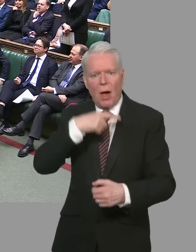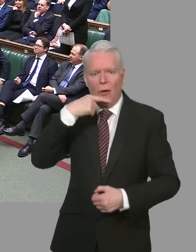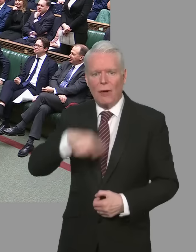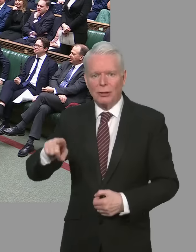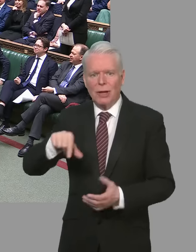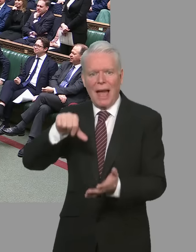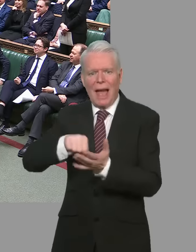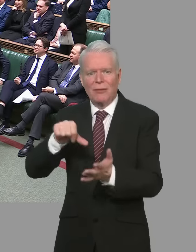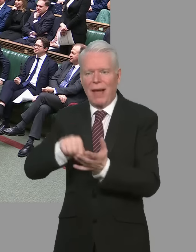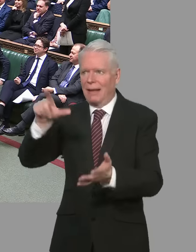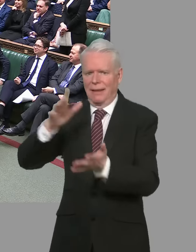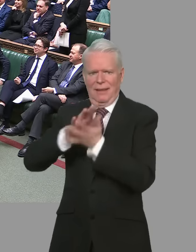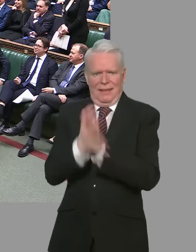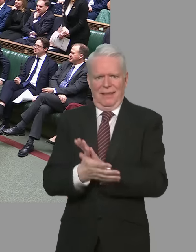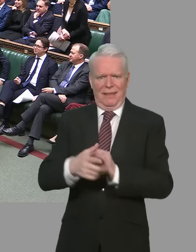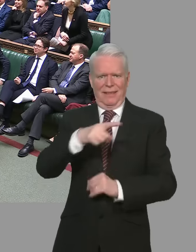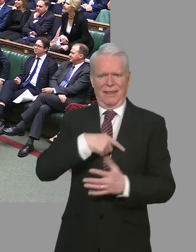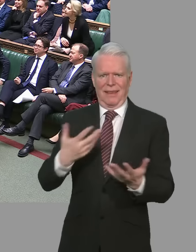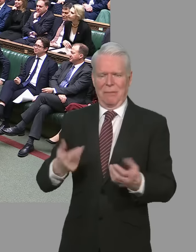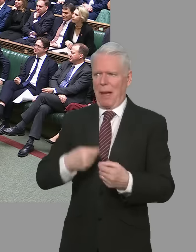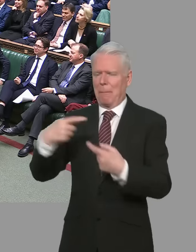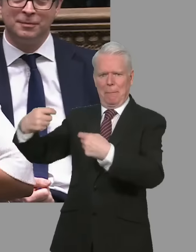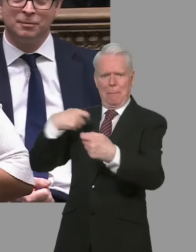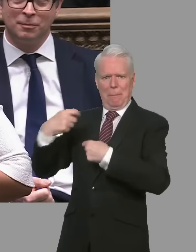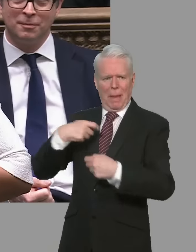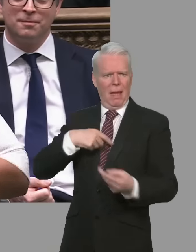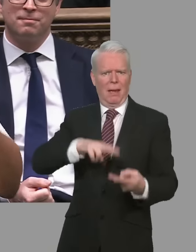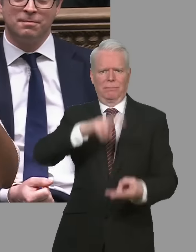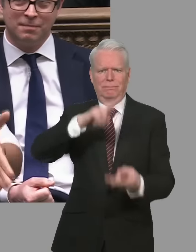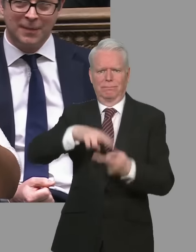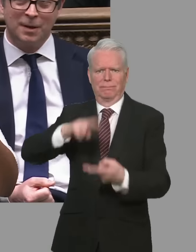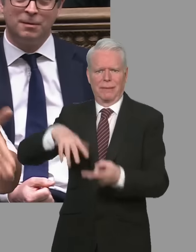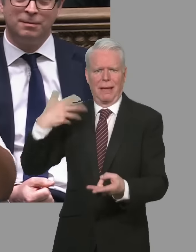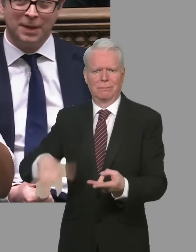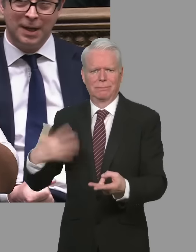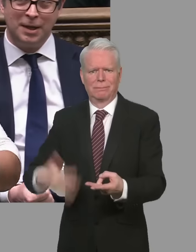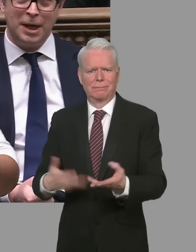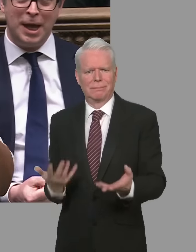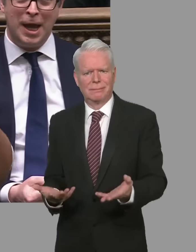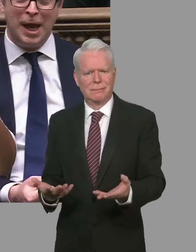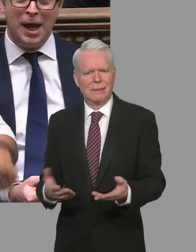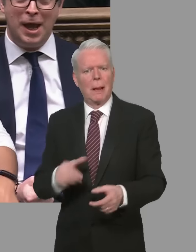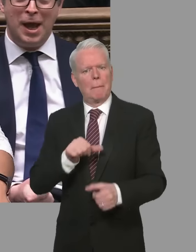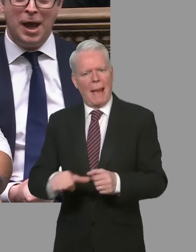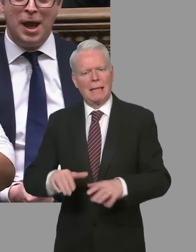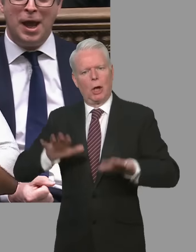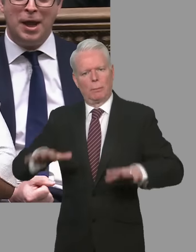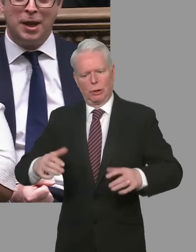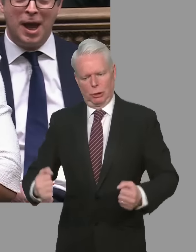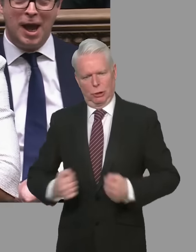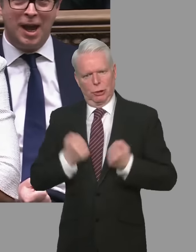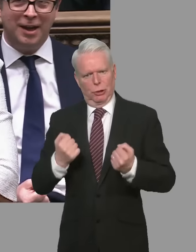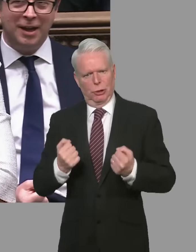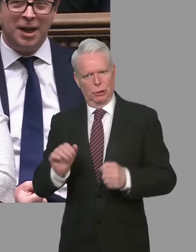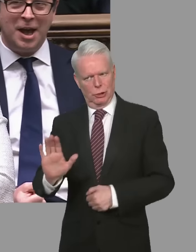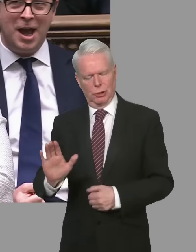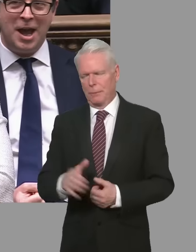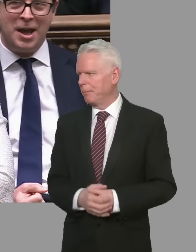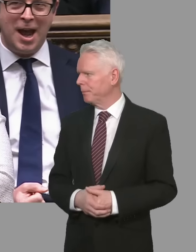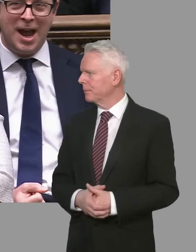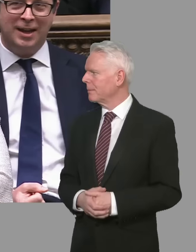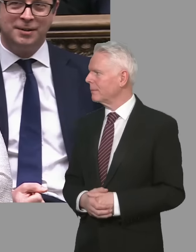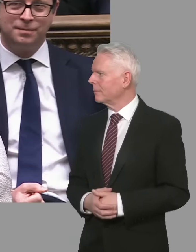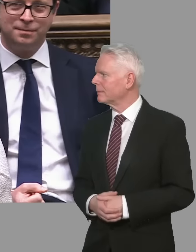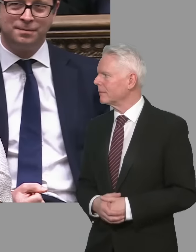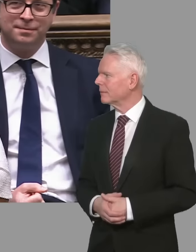Mr. Speaker, he is hiding behind so many people. He is the Prime Minister. He can make this decision today. He can. He